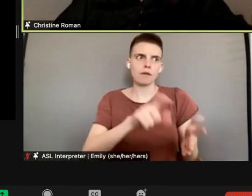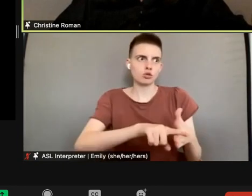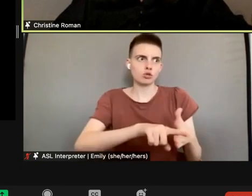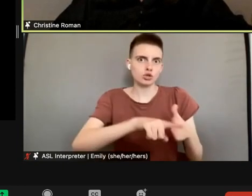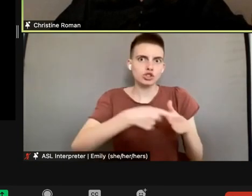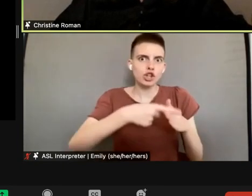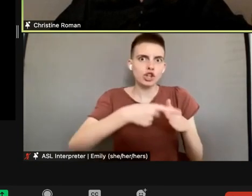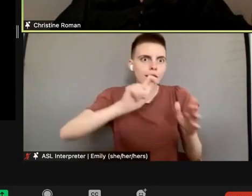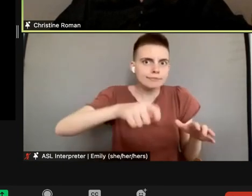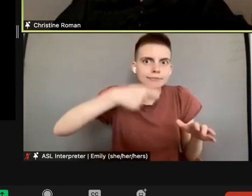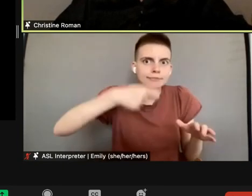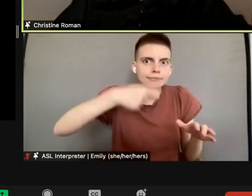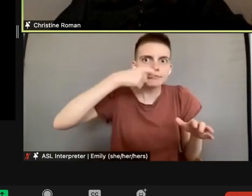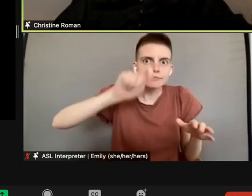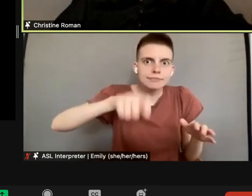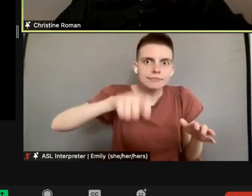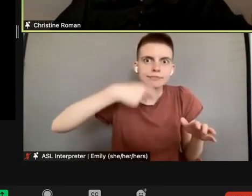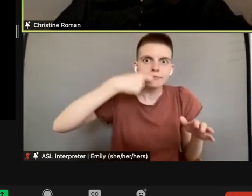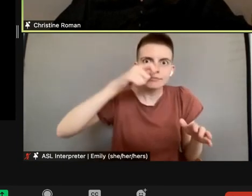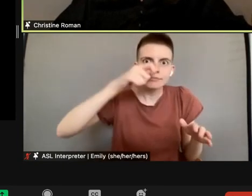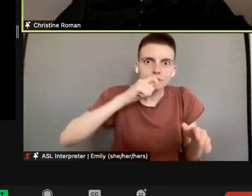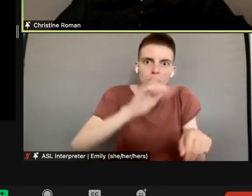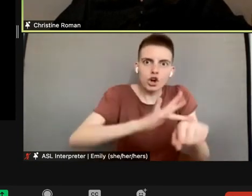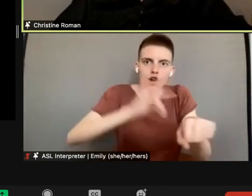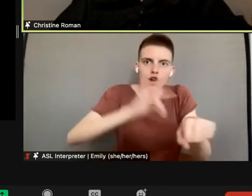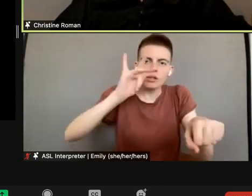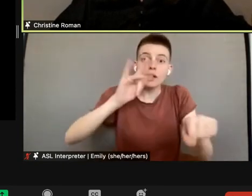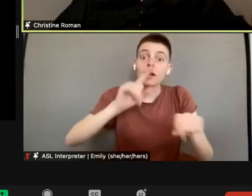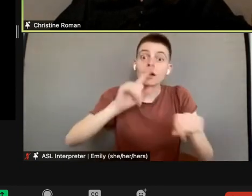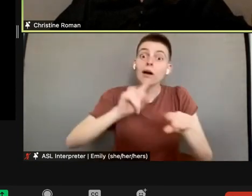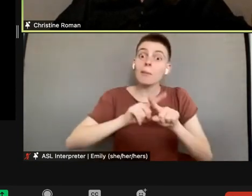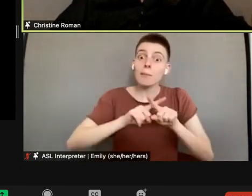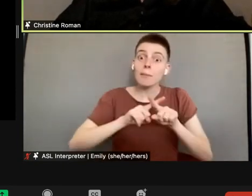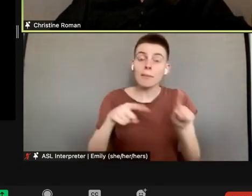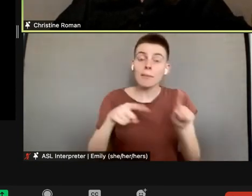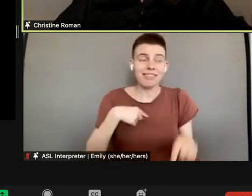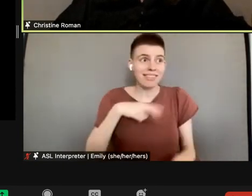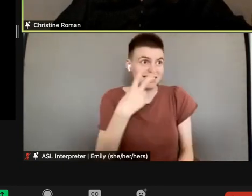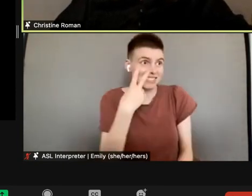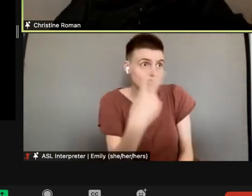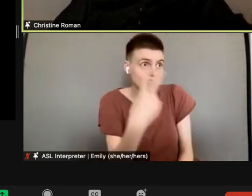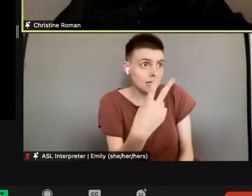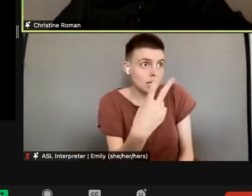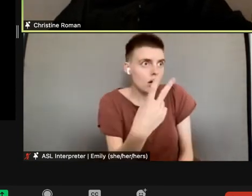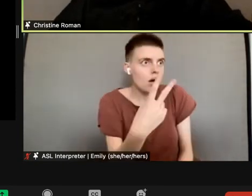intrigued by what they see that they want to imitate it.